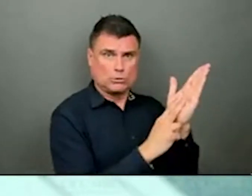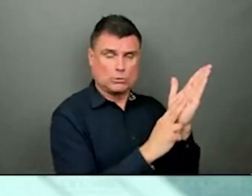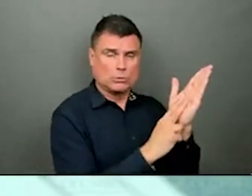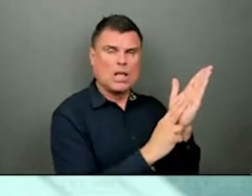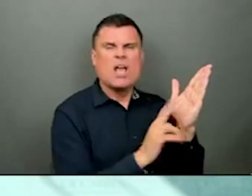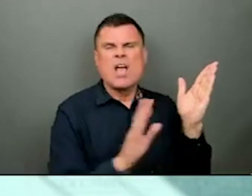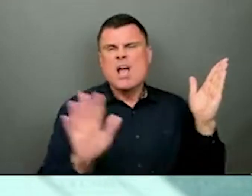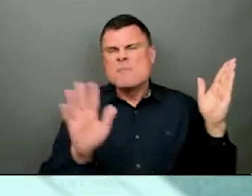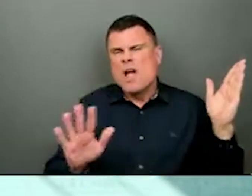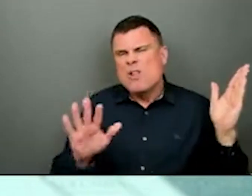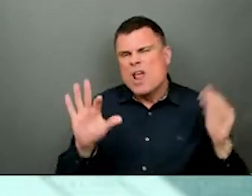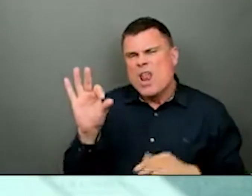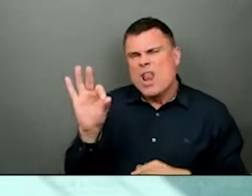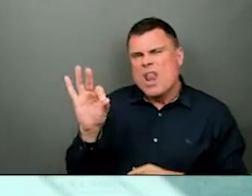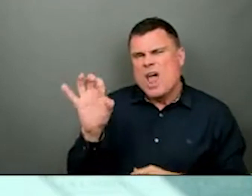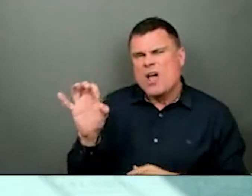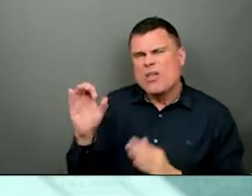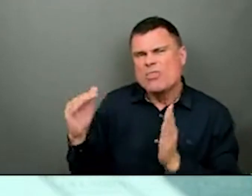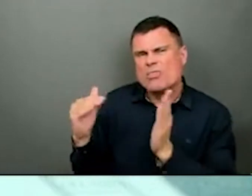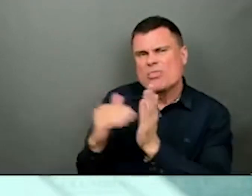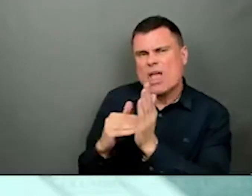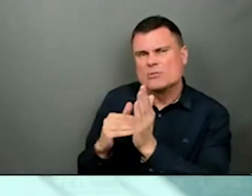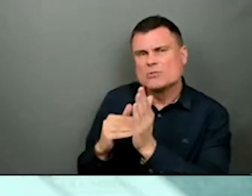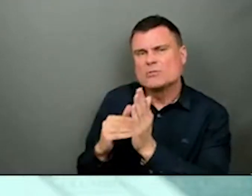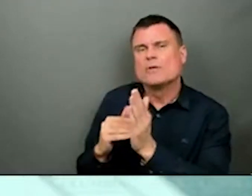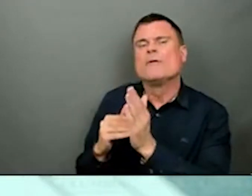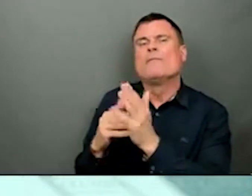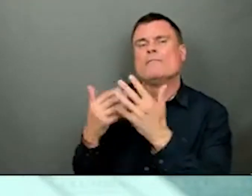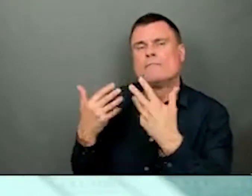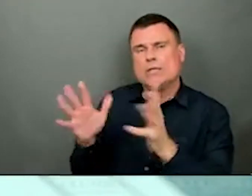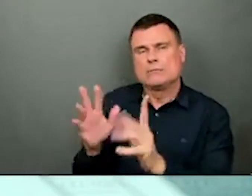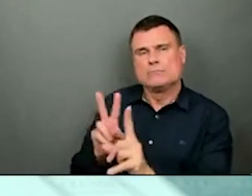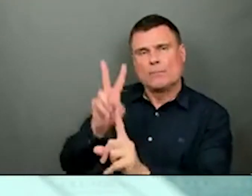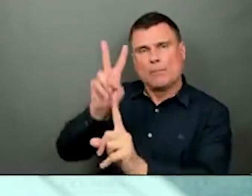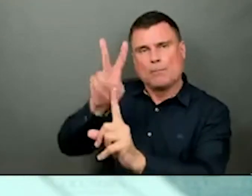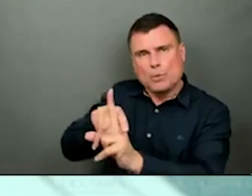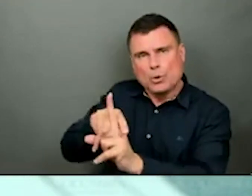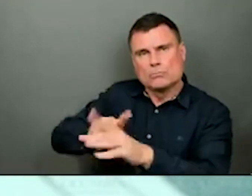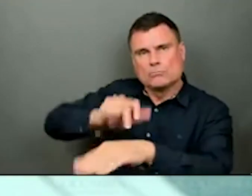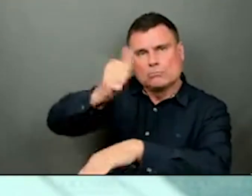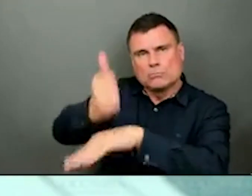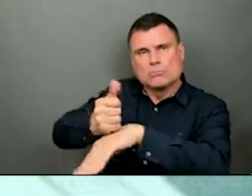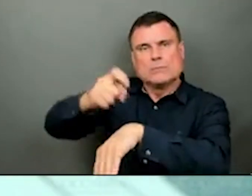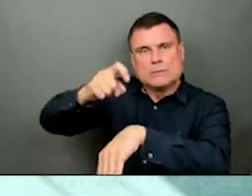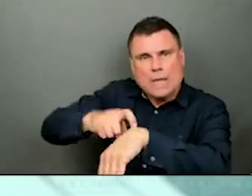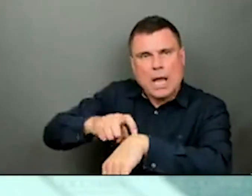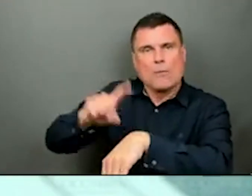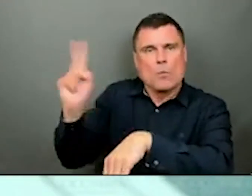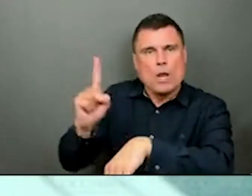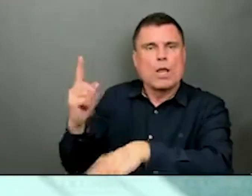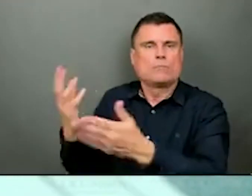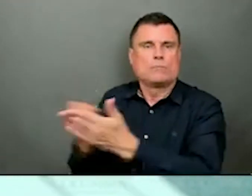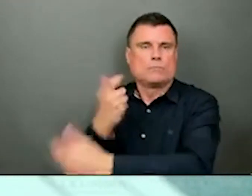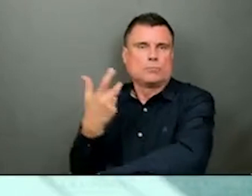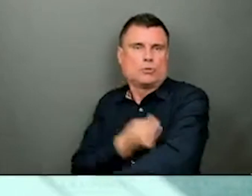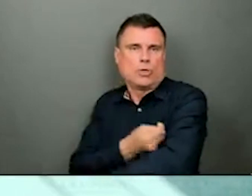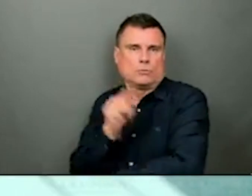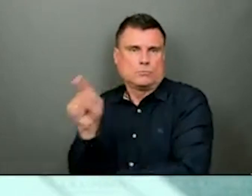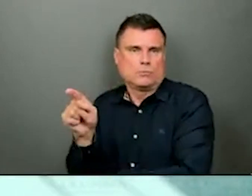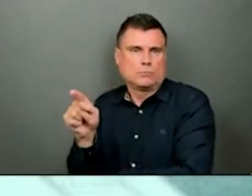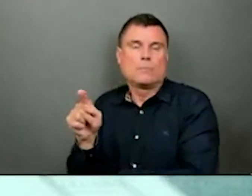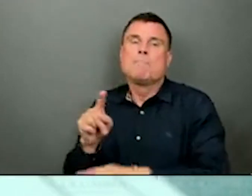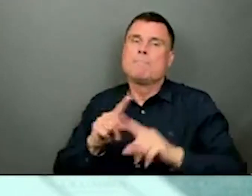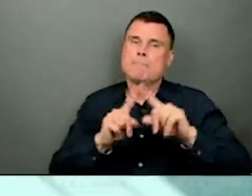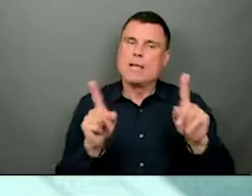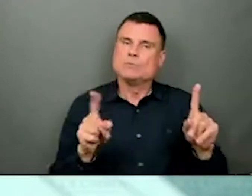million now that are looking to get their appointment booked, so they're already registered. But we want to do much better than that in